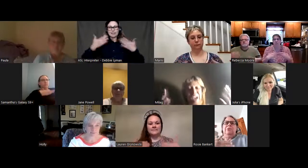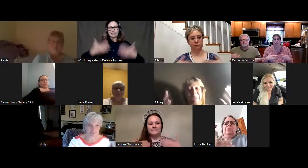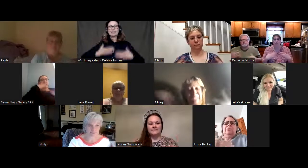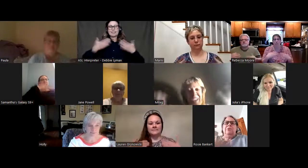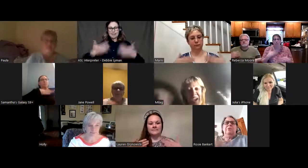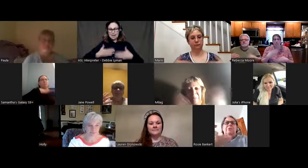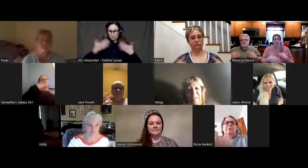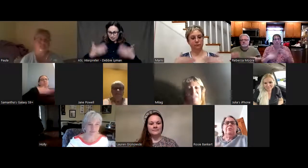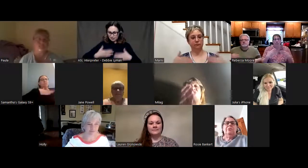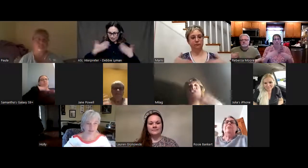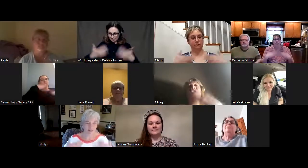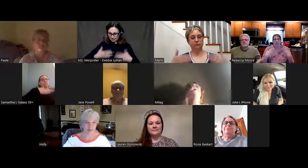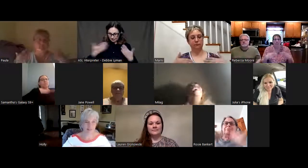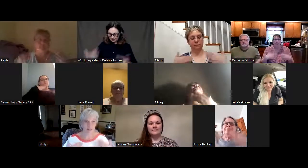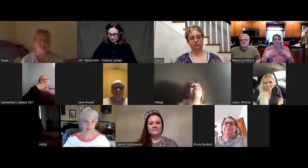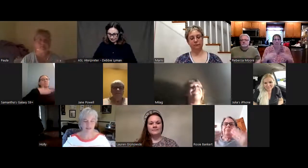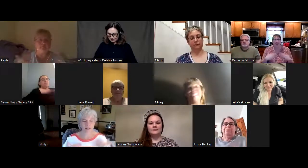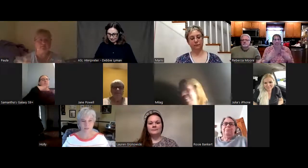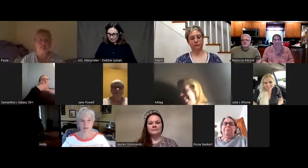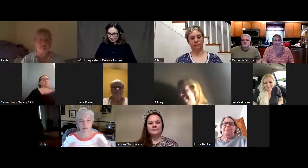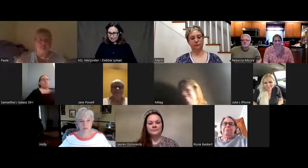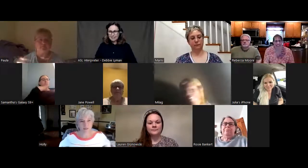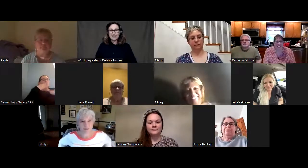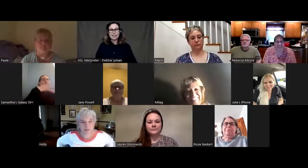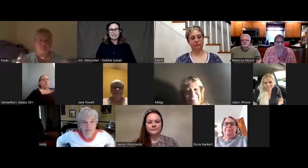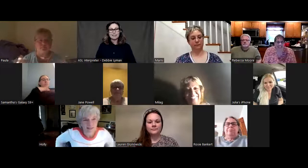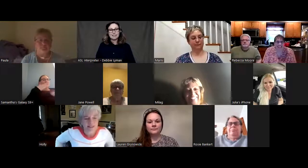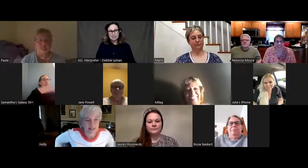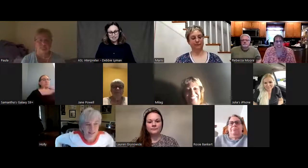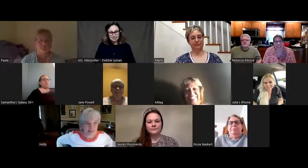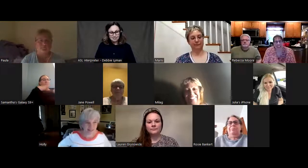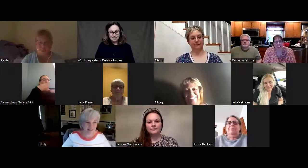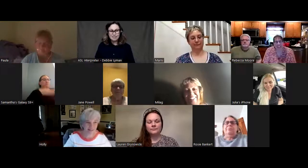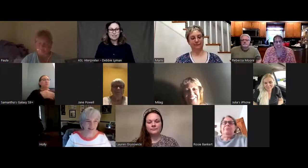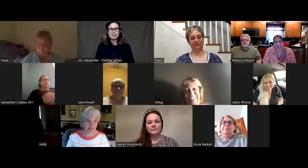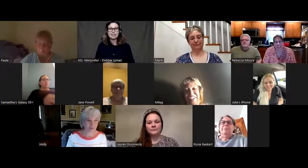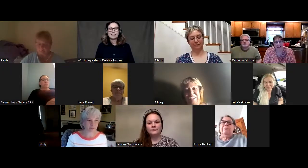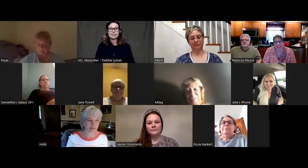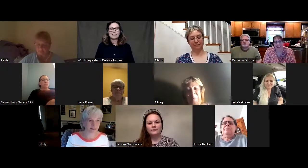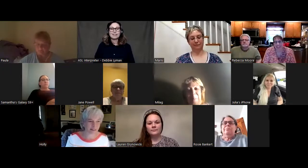Happy. Happy. Good job. Okay.